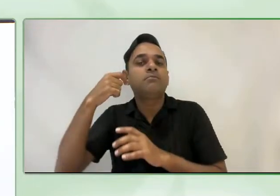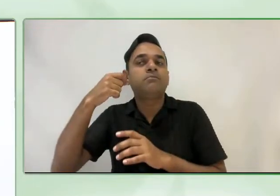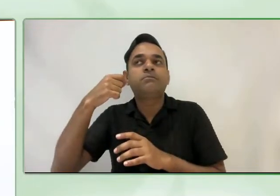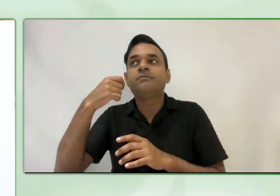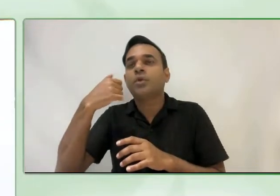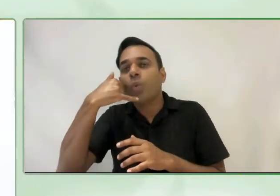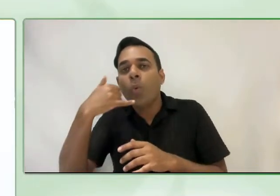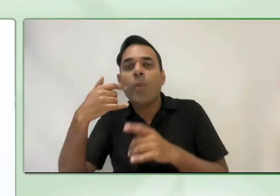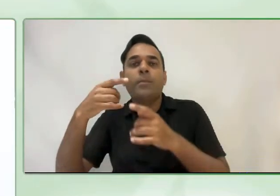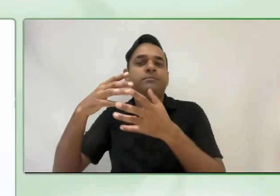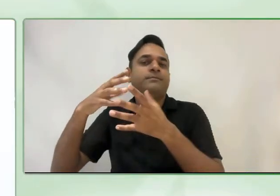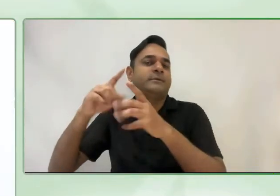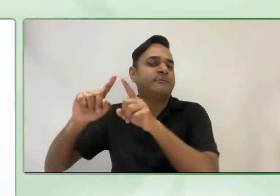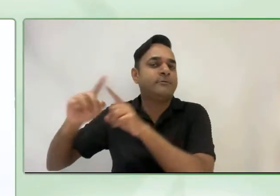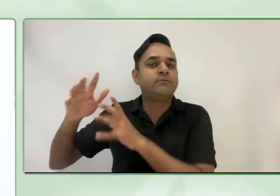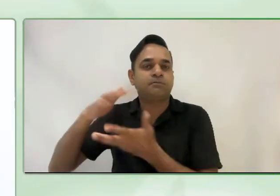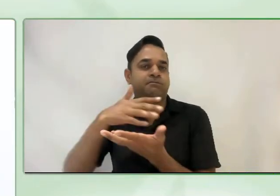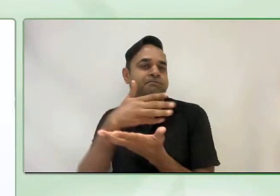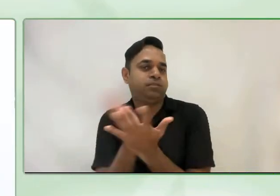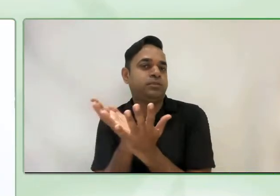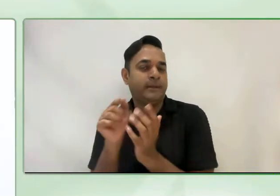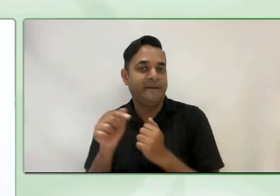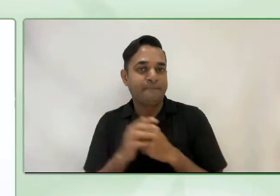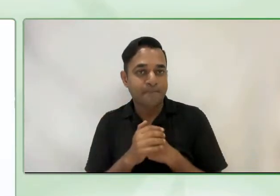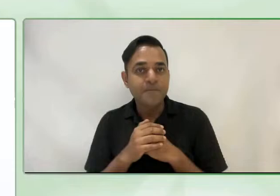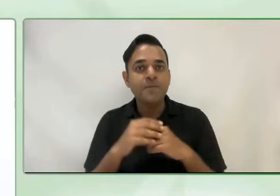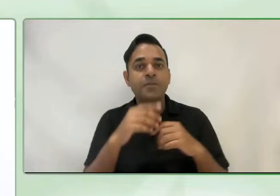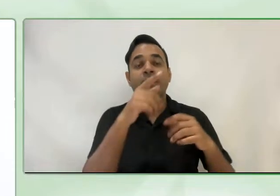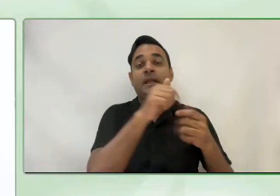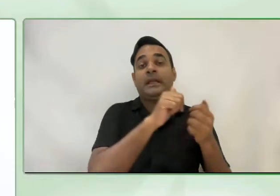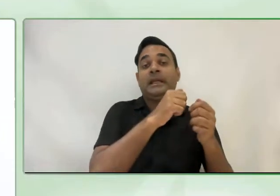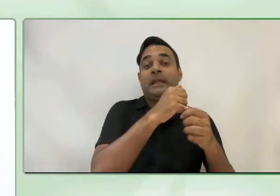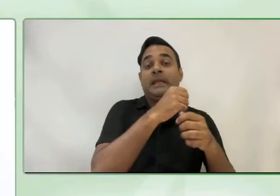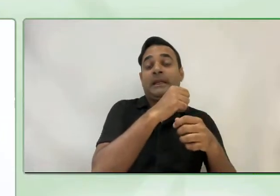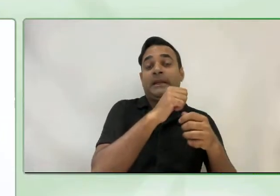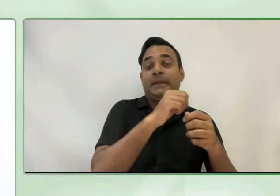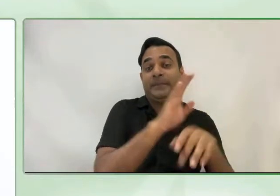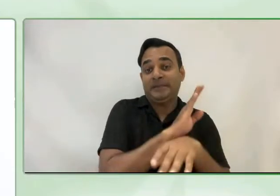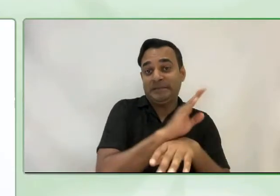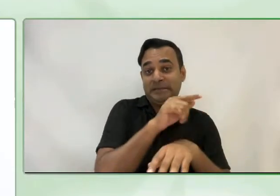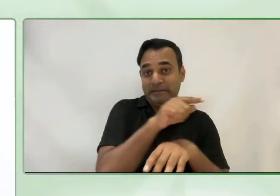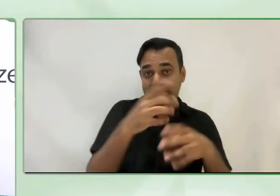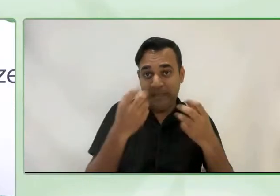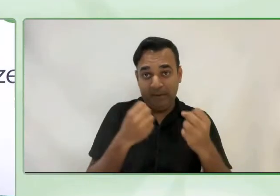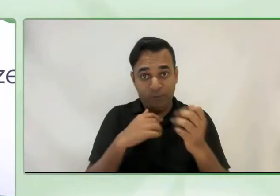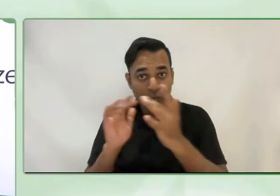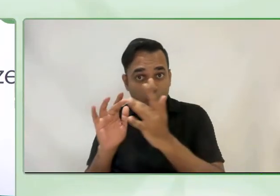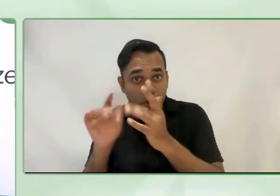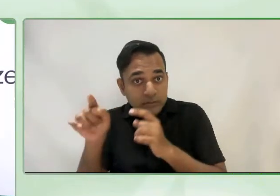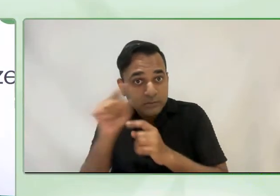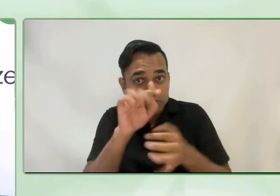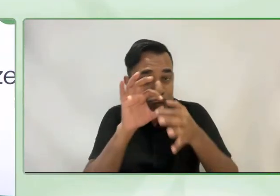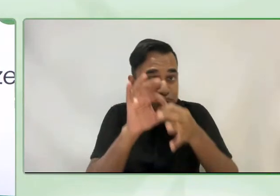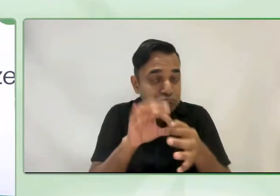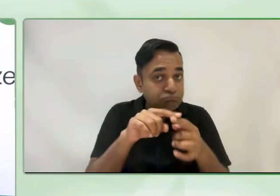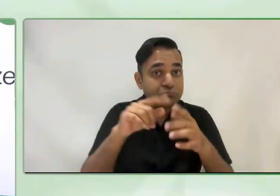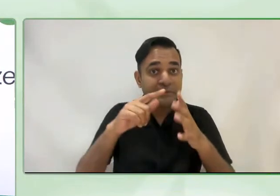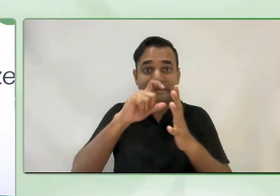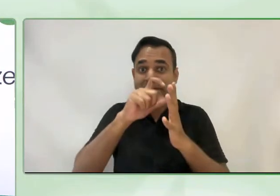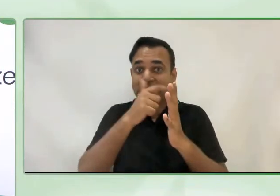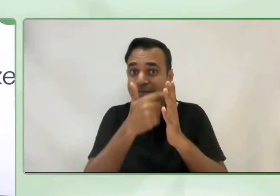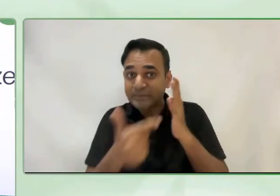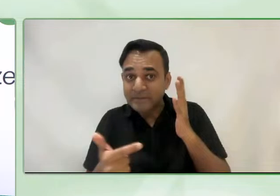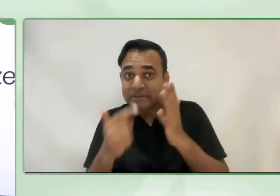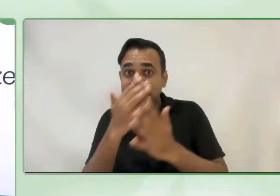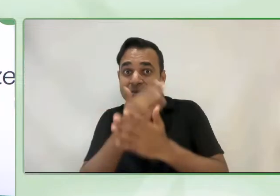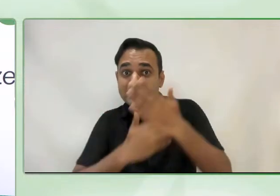conference doesn't stop after this fireside chat, but there's still an event coming up. Would you like to tell a bit about what your